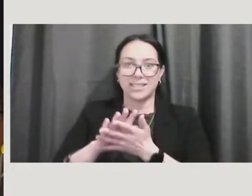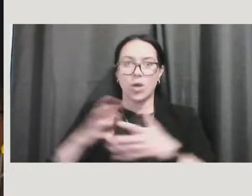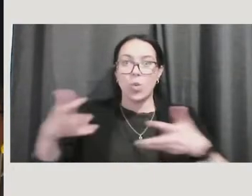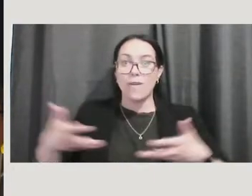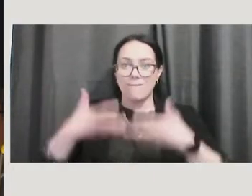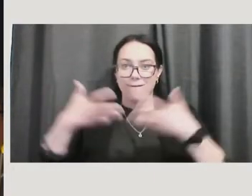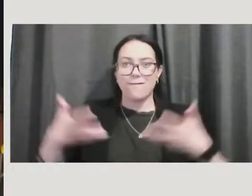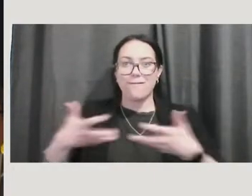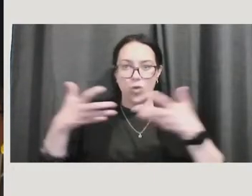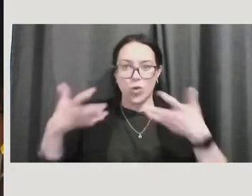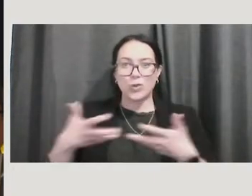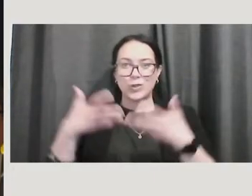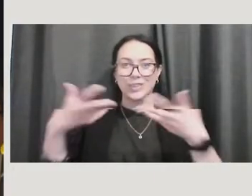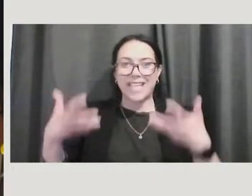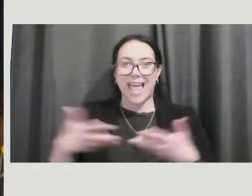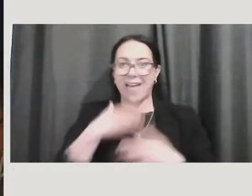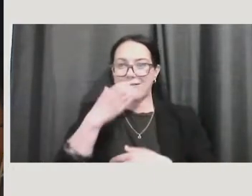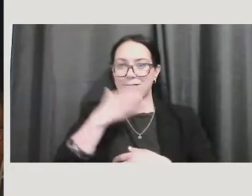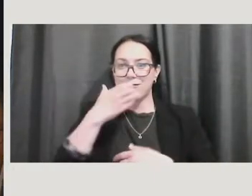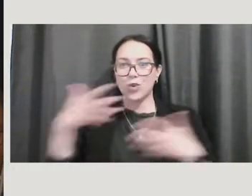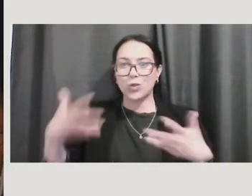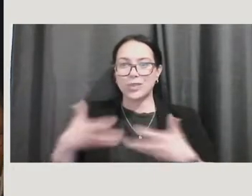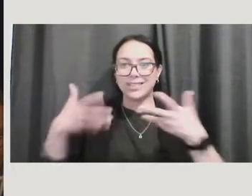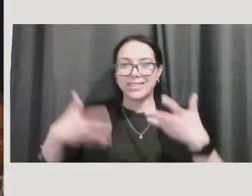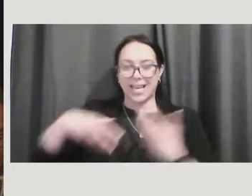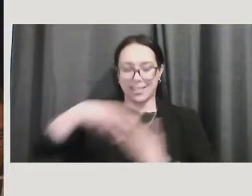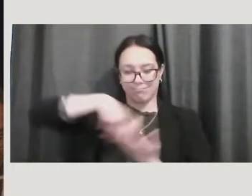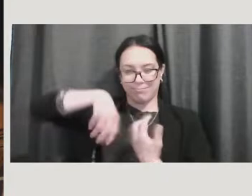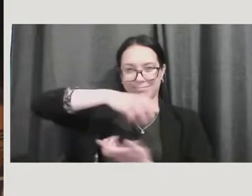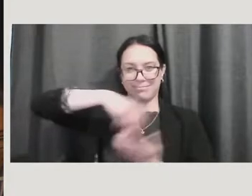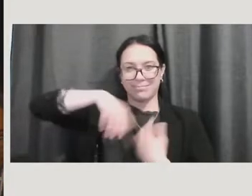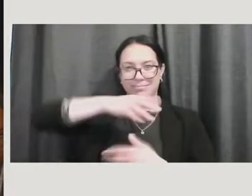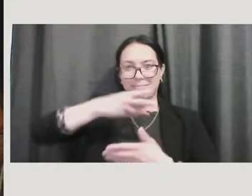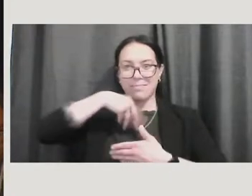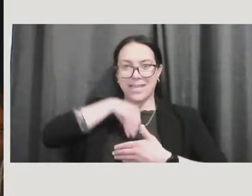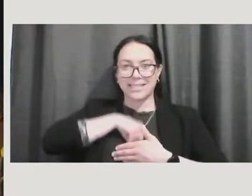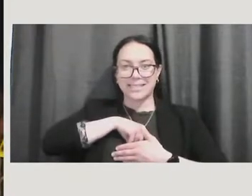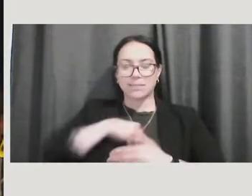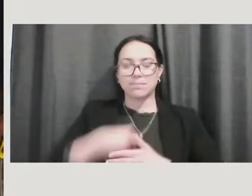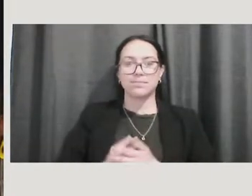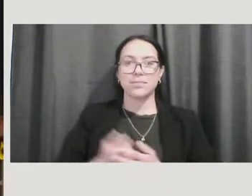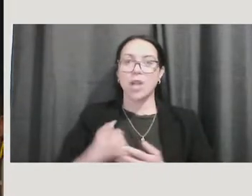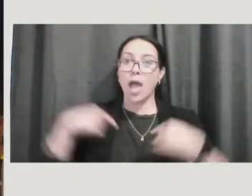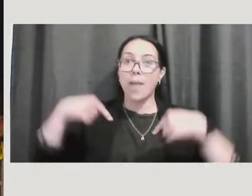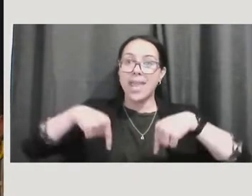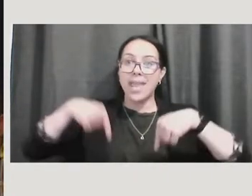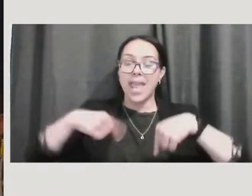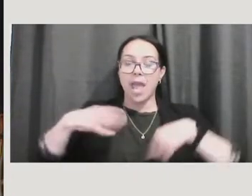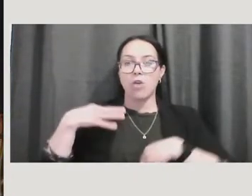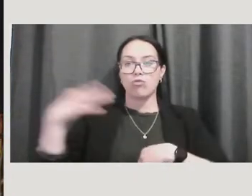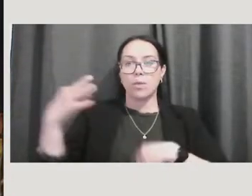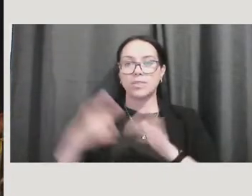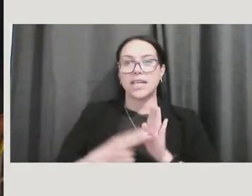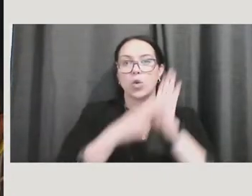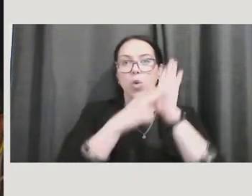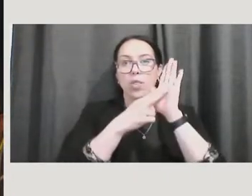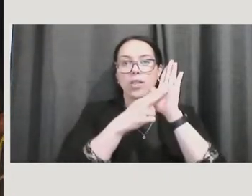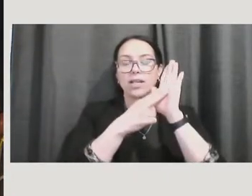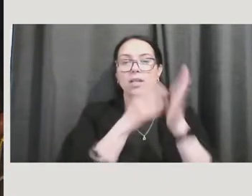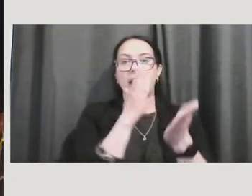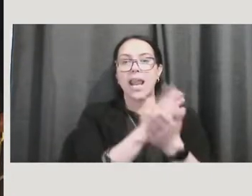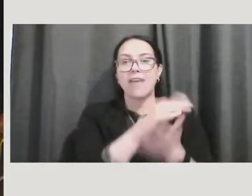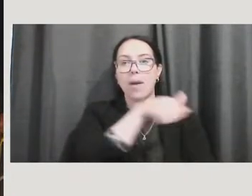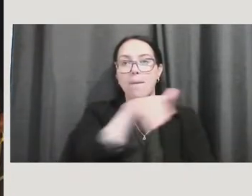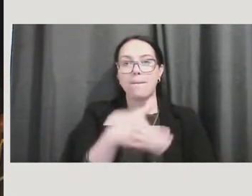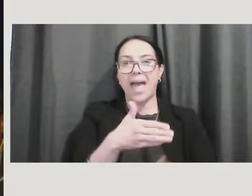um in the making and um I am here to represent Northland I live in the Bay of islands but work